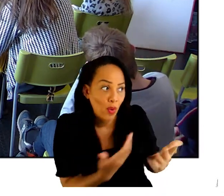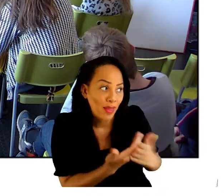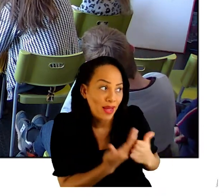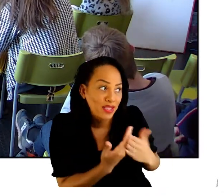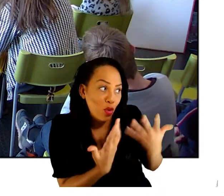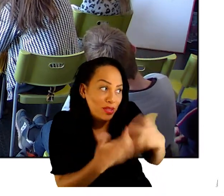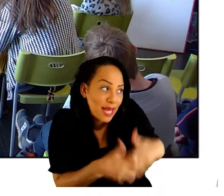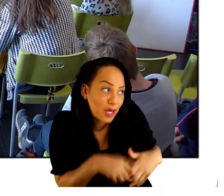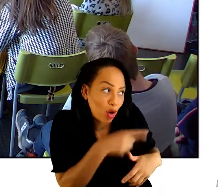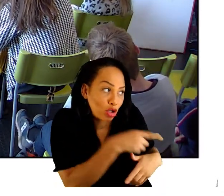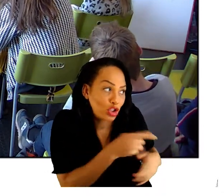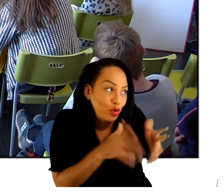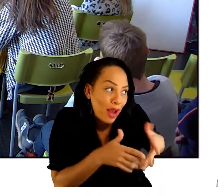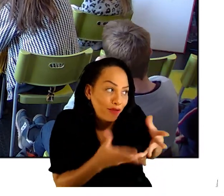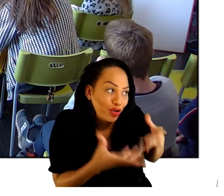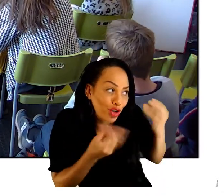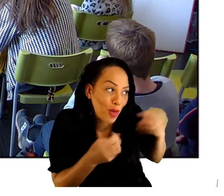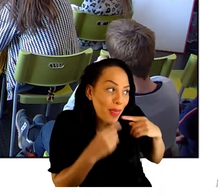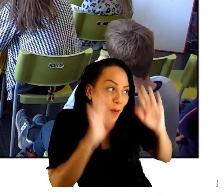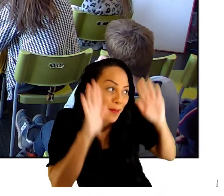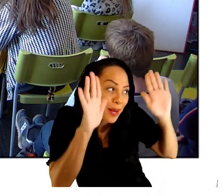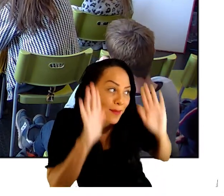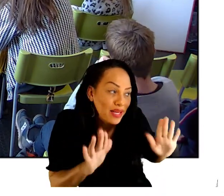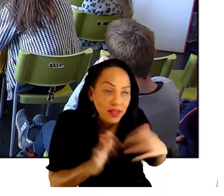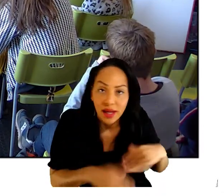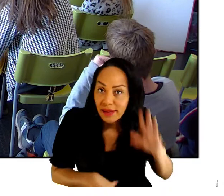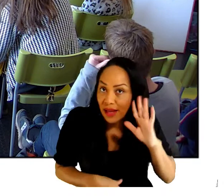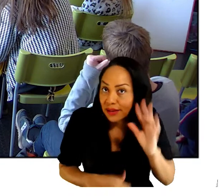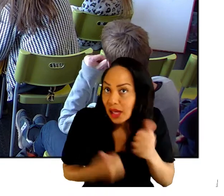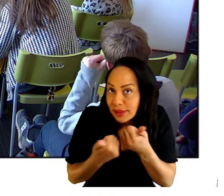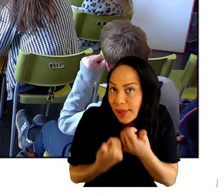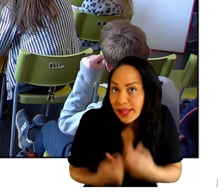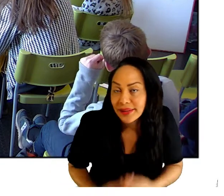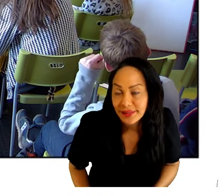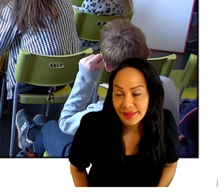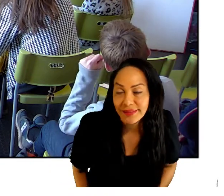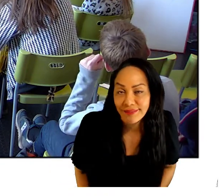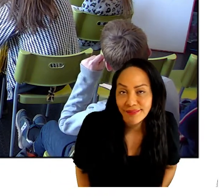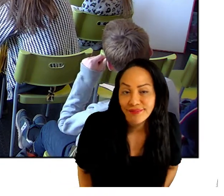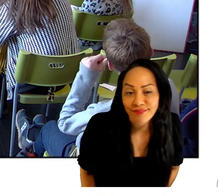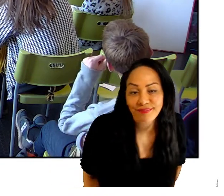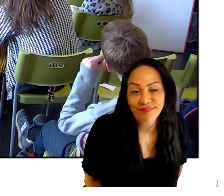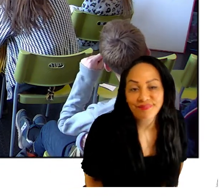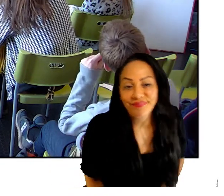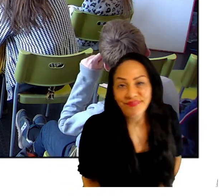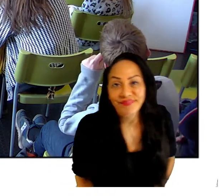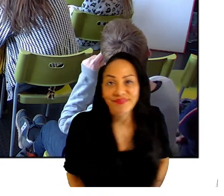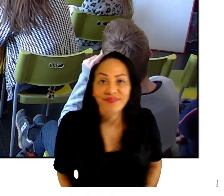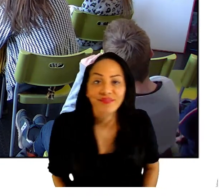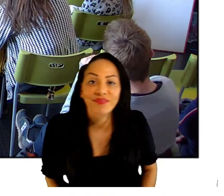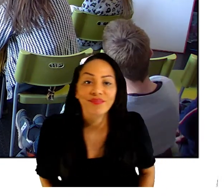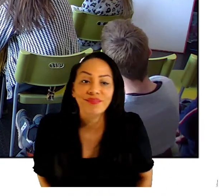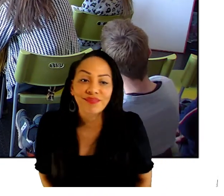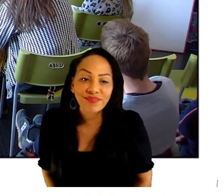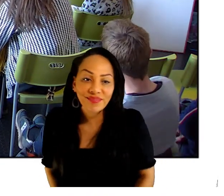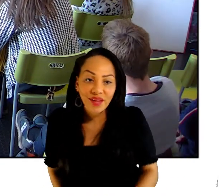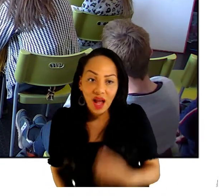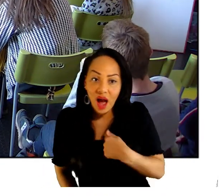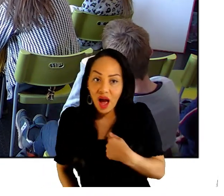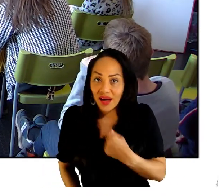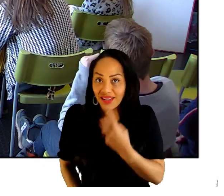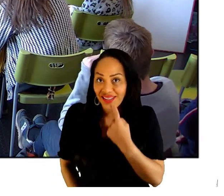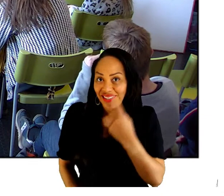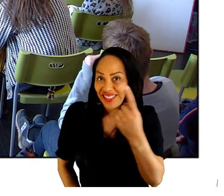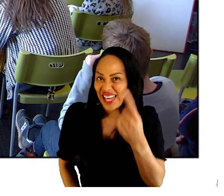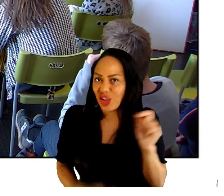Sign up for the next course. That sounds amazing. We somewhat sometimes, I keep saying to Mark, he should have a